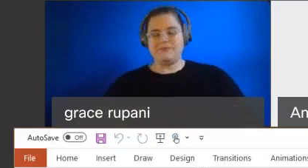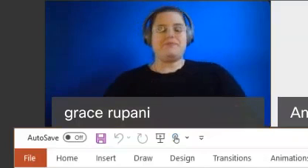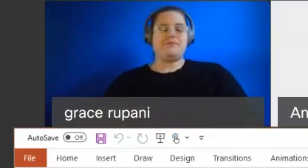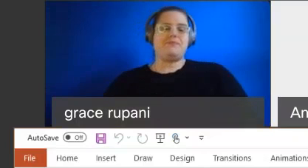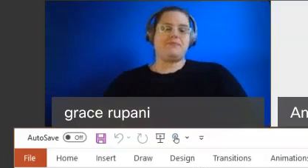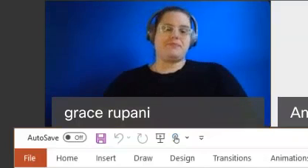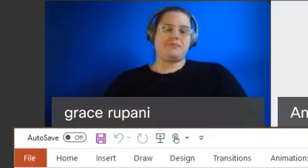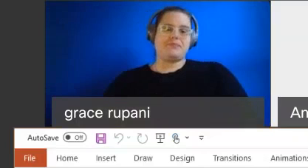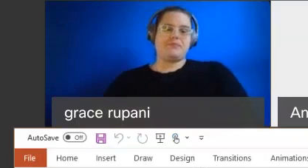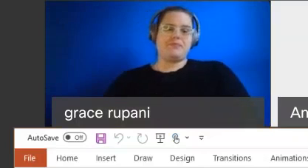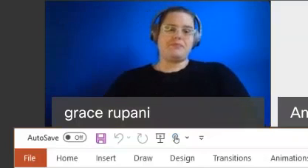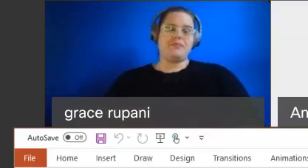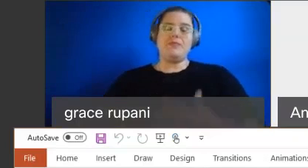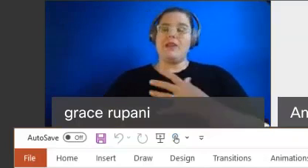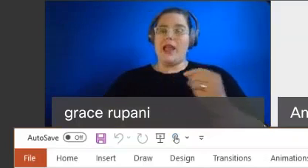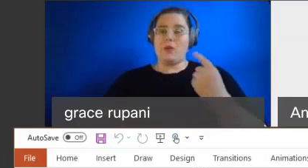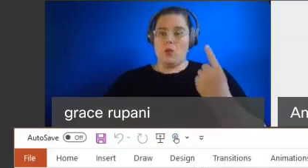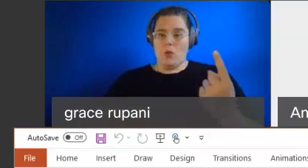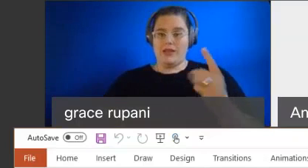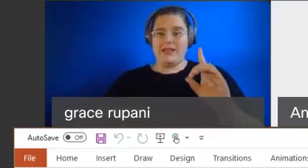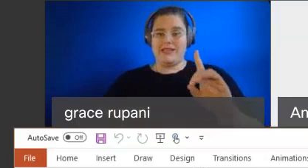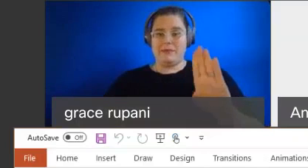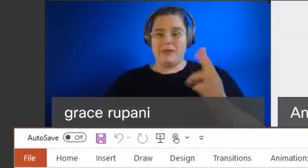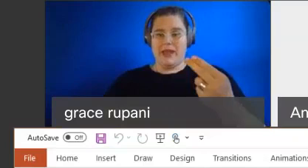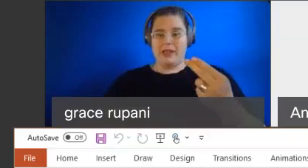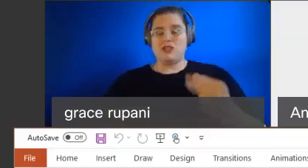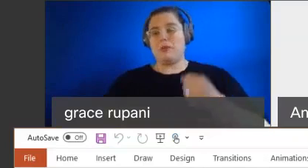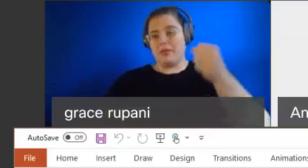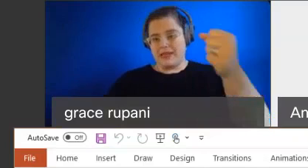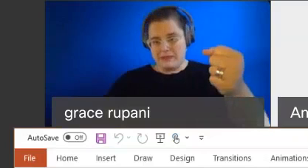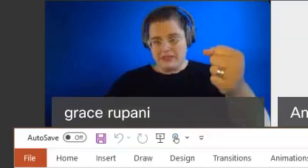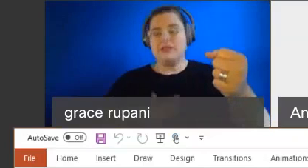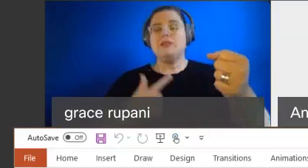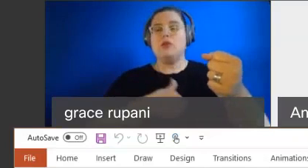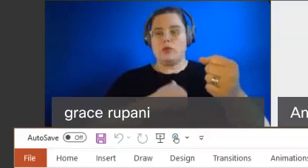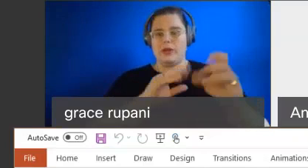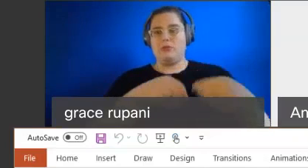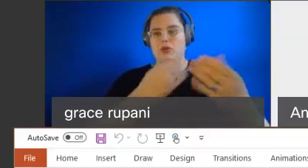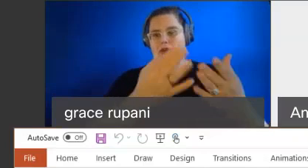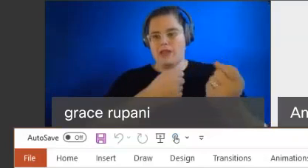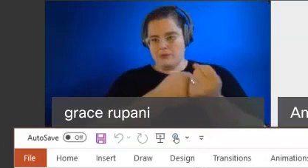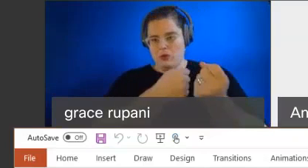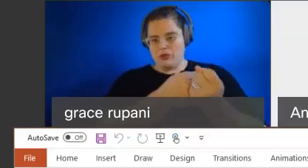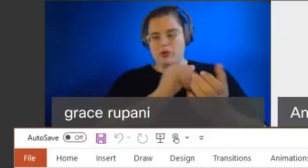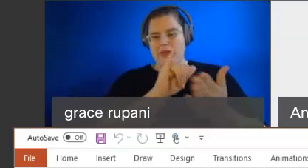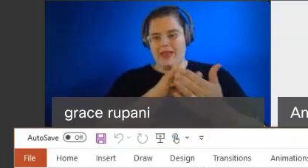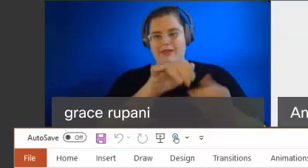in ADH placement that we provide supports to. So that changed all of